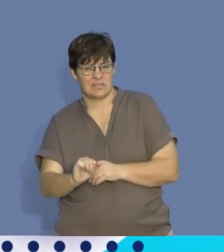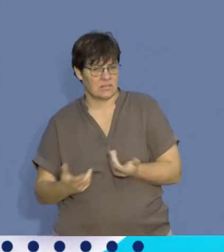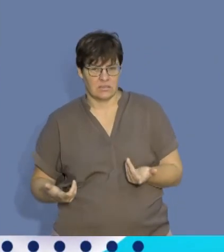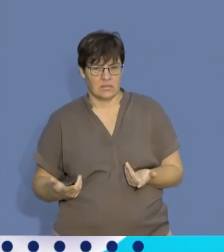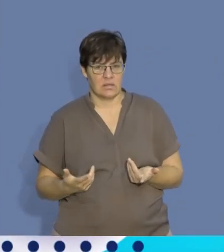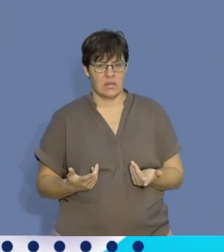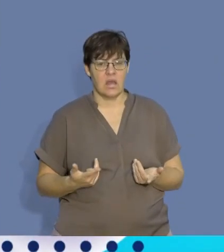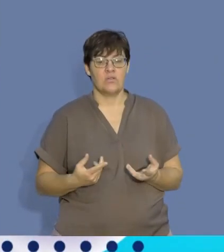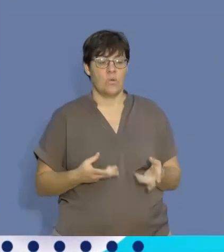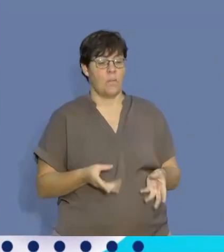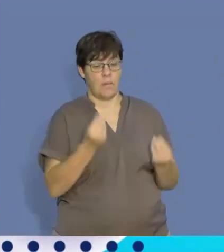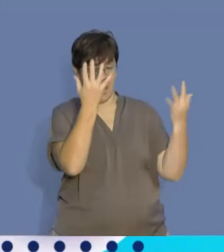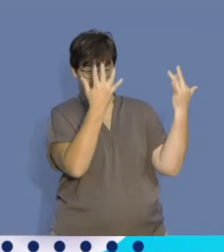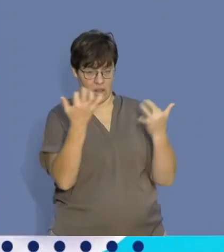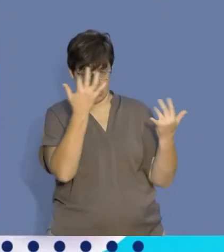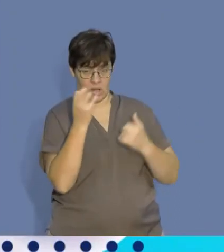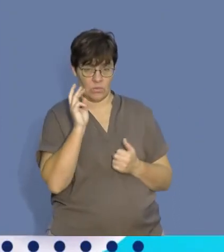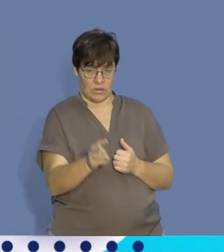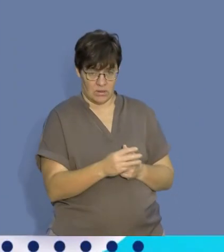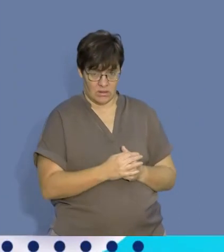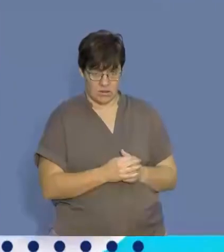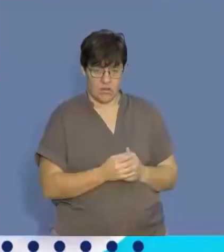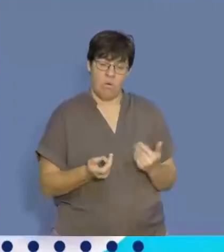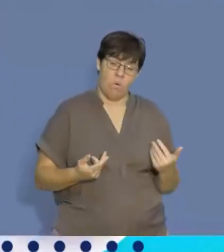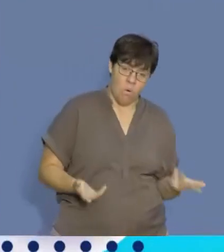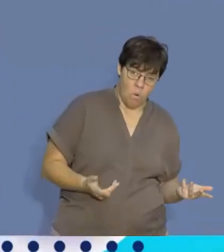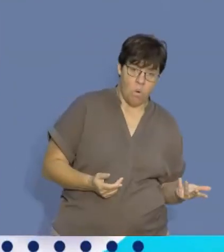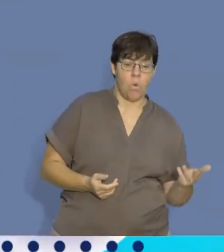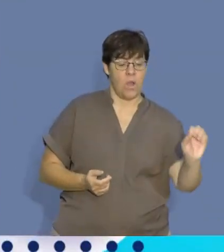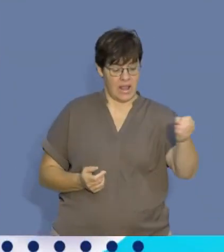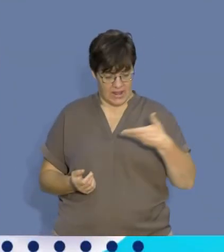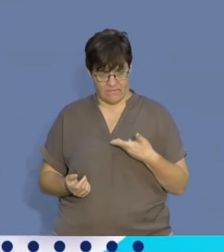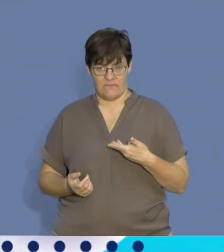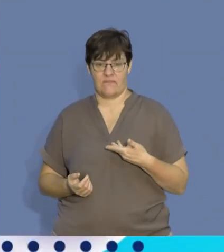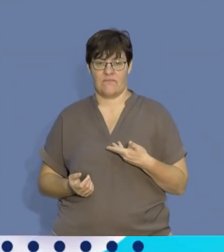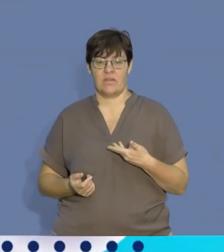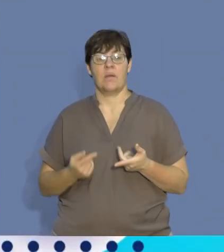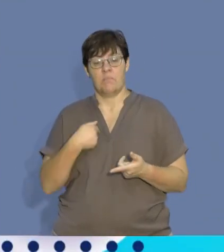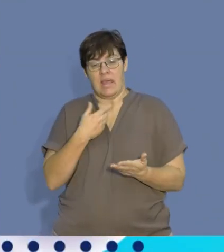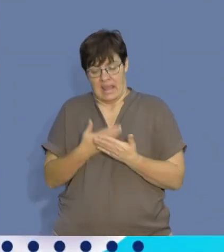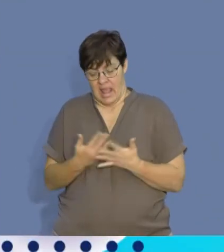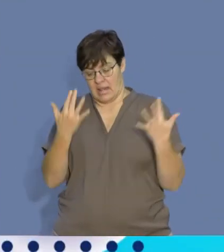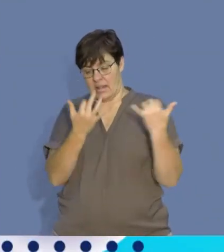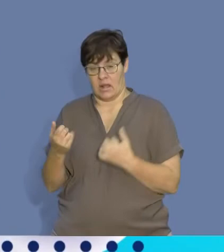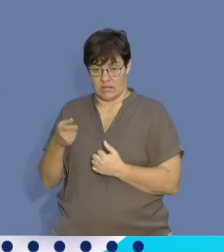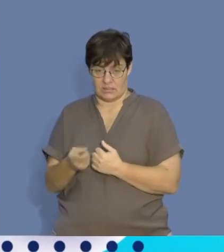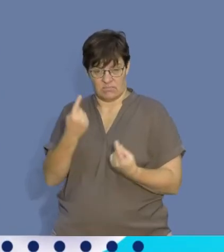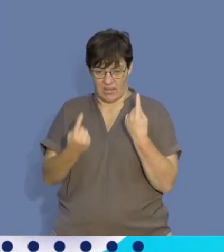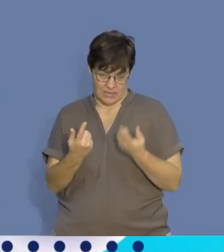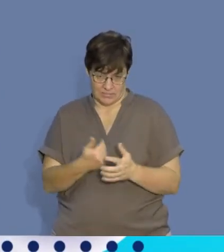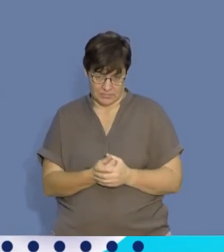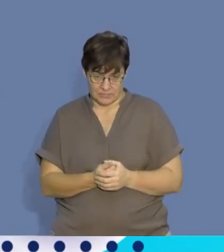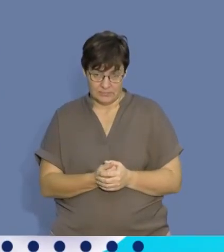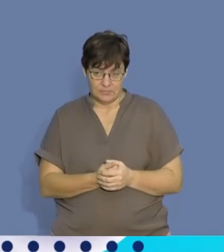you're going to calculate or they're going to give to you for calculations. Okay?